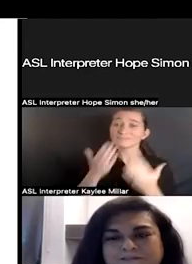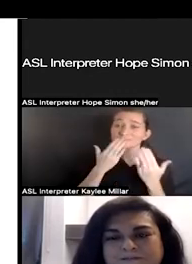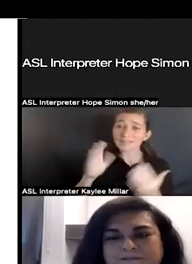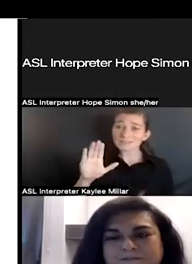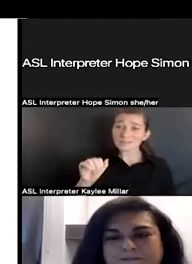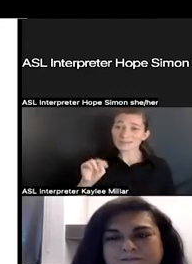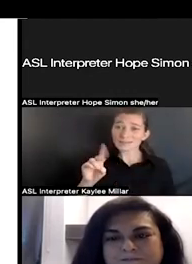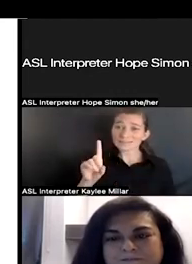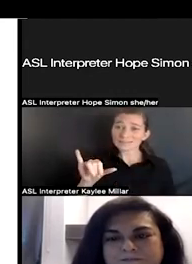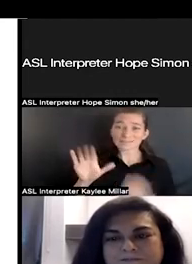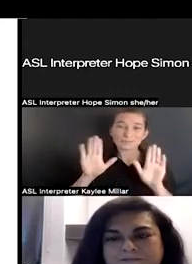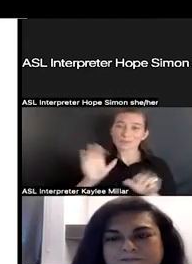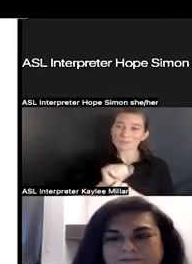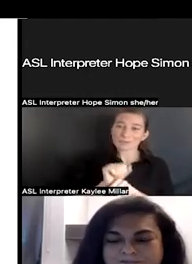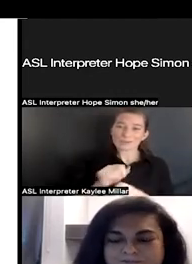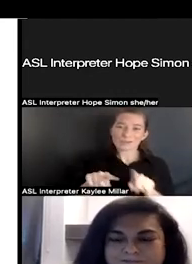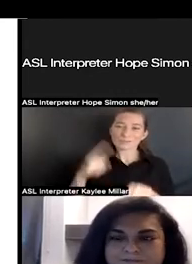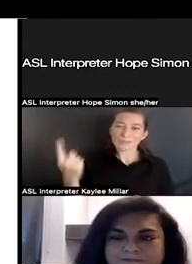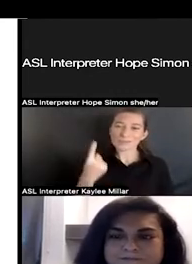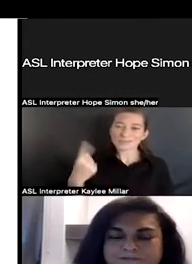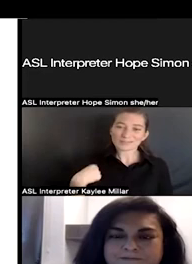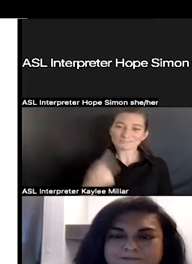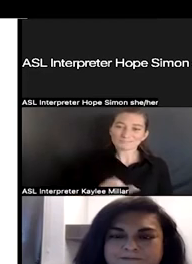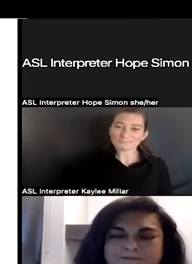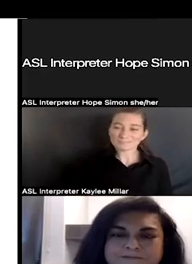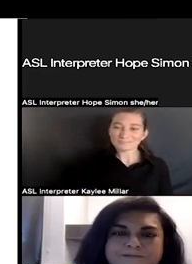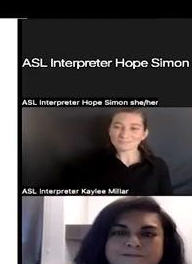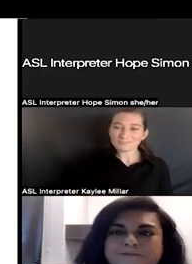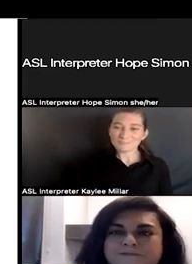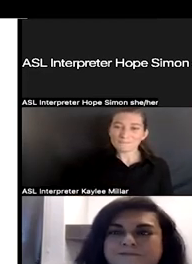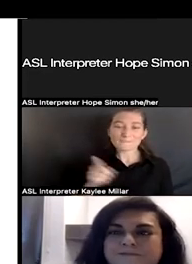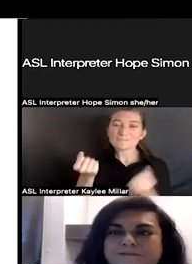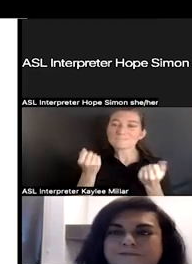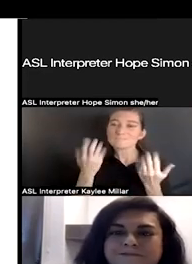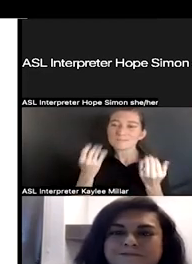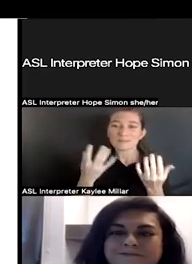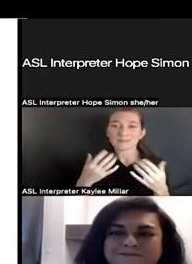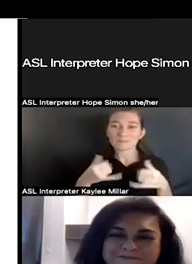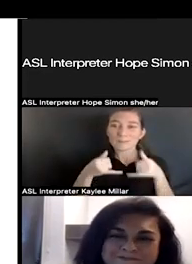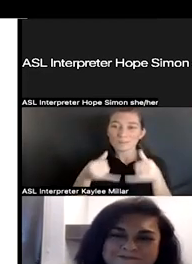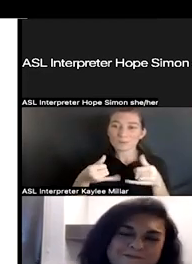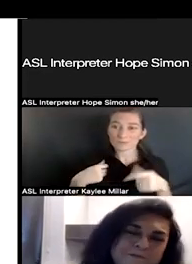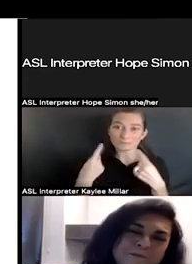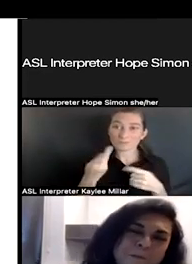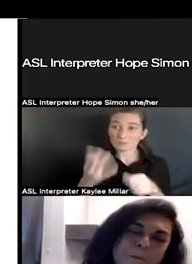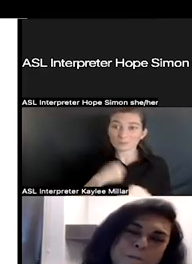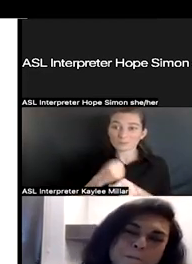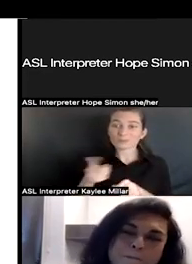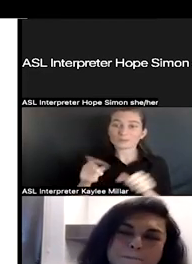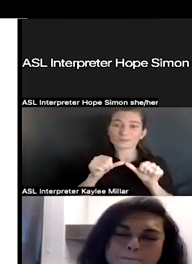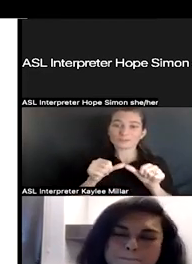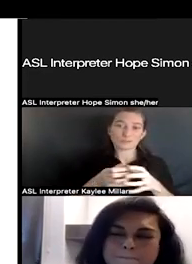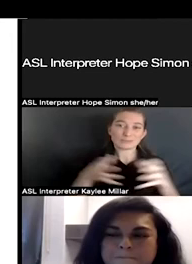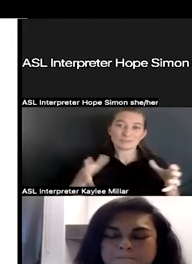Excellent work as always. You've had many awards a couple years and continue to expand the work that you're doing